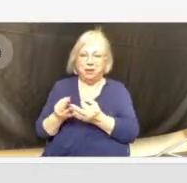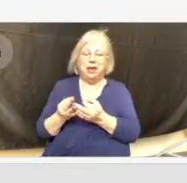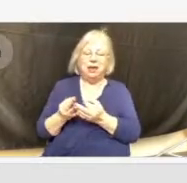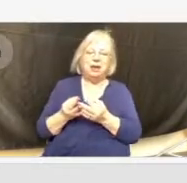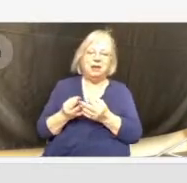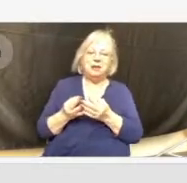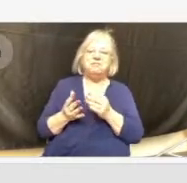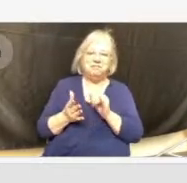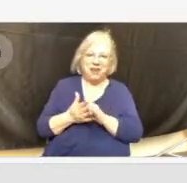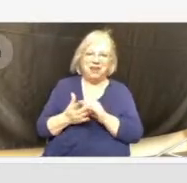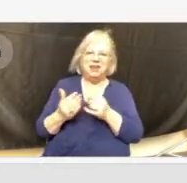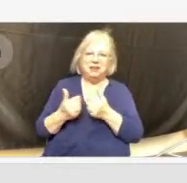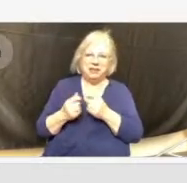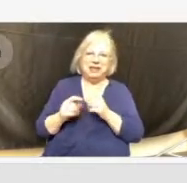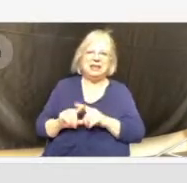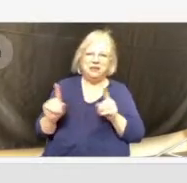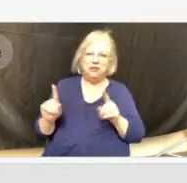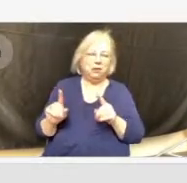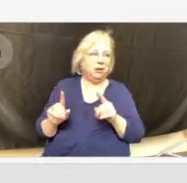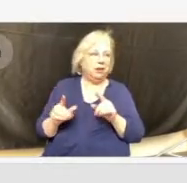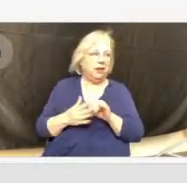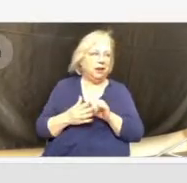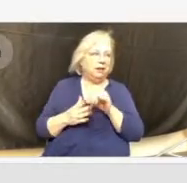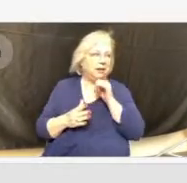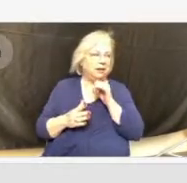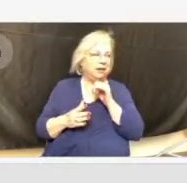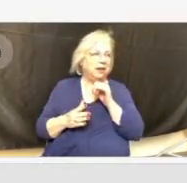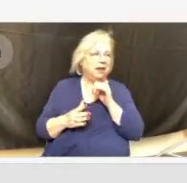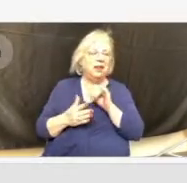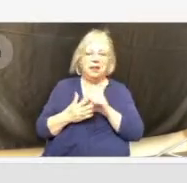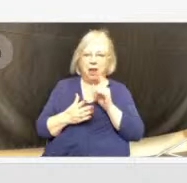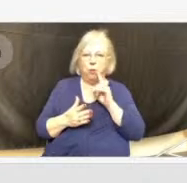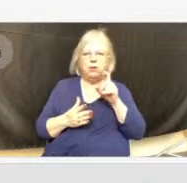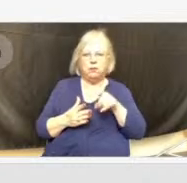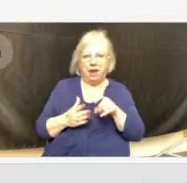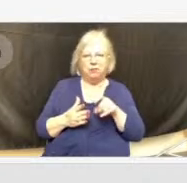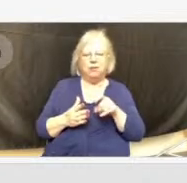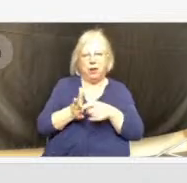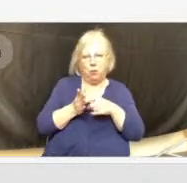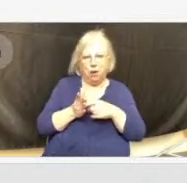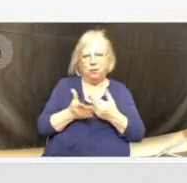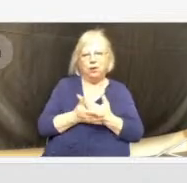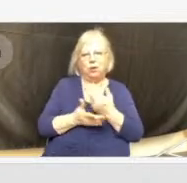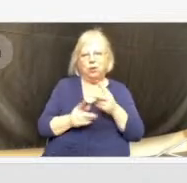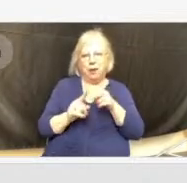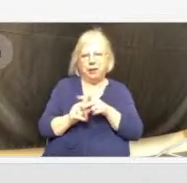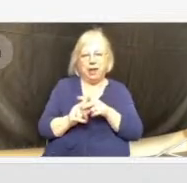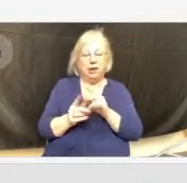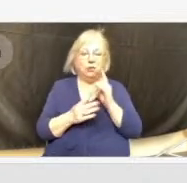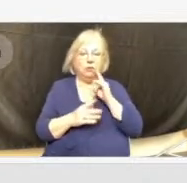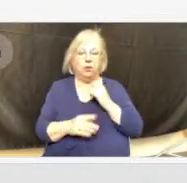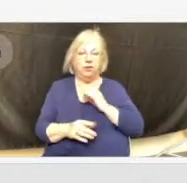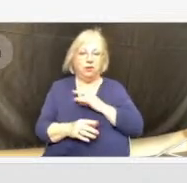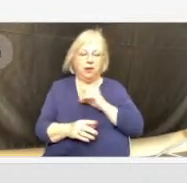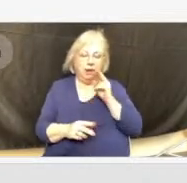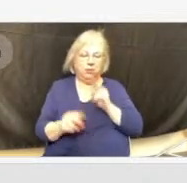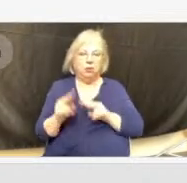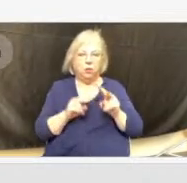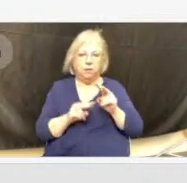if that's not the allowed zone, it would be a new application to be seen by staff. So